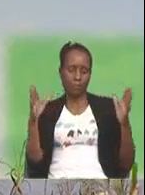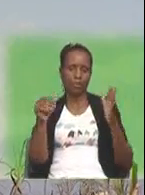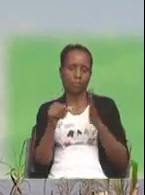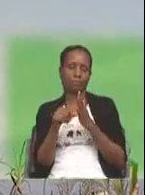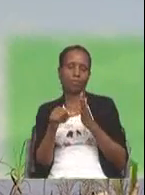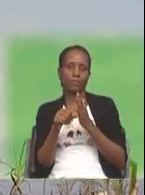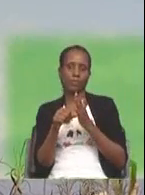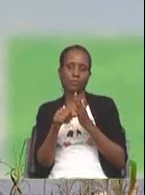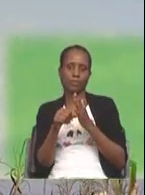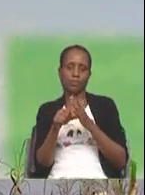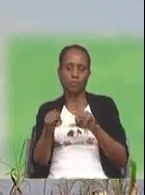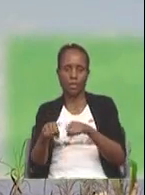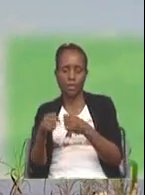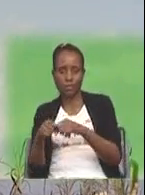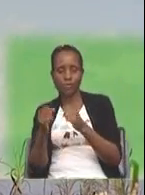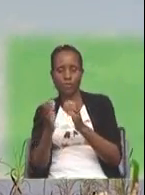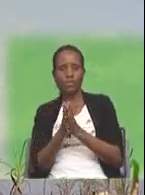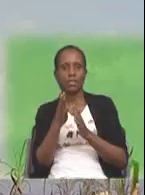Kukata